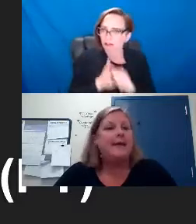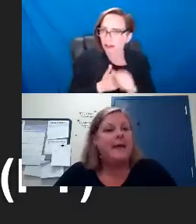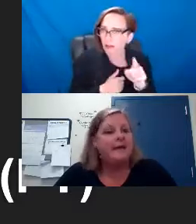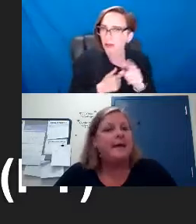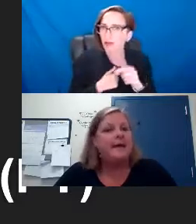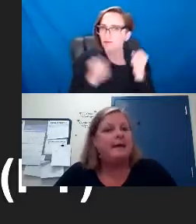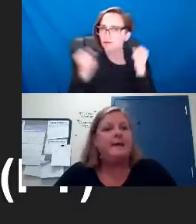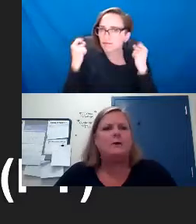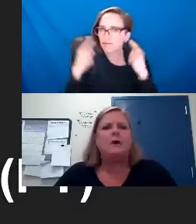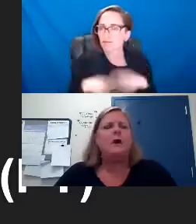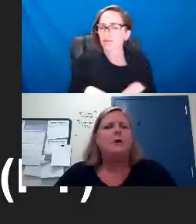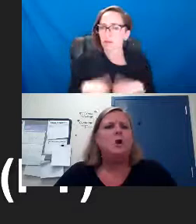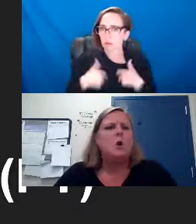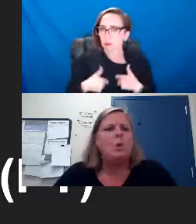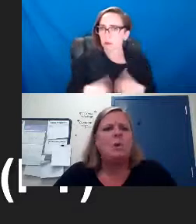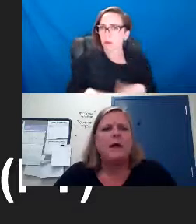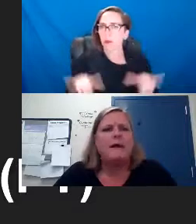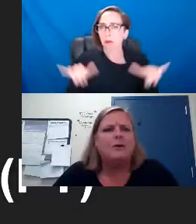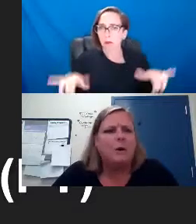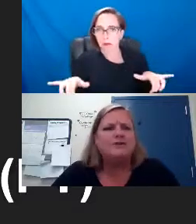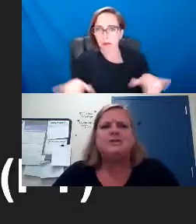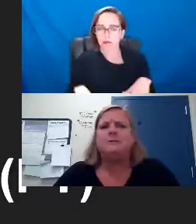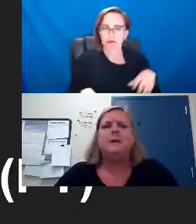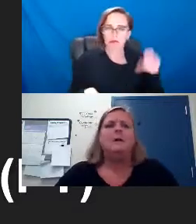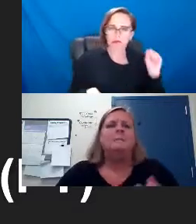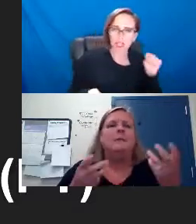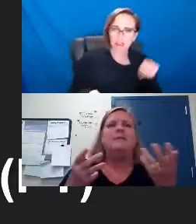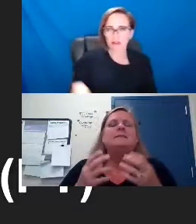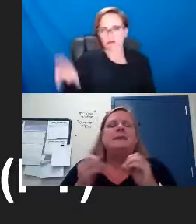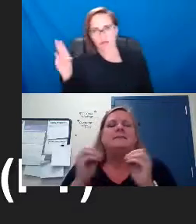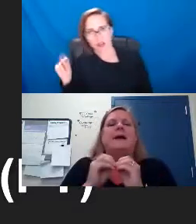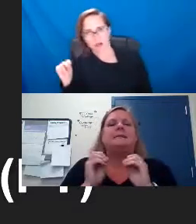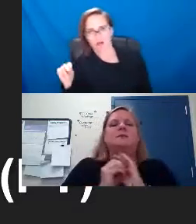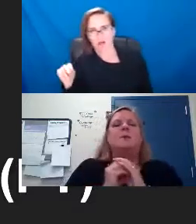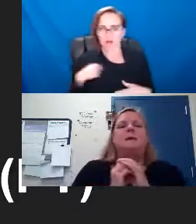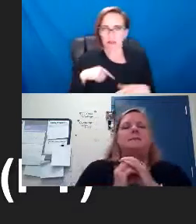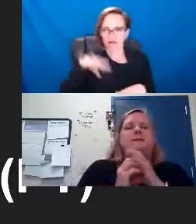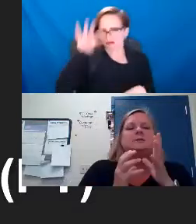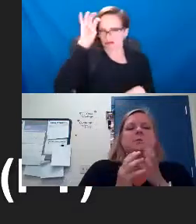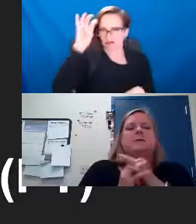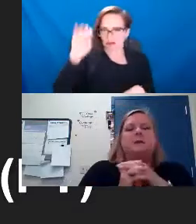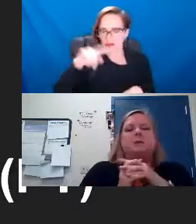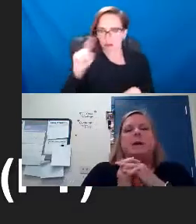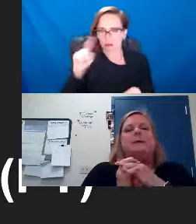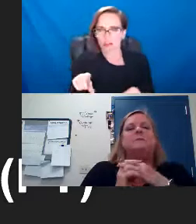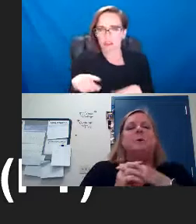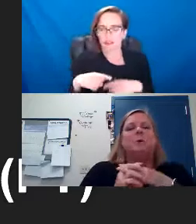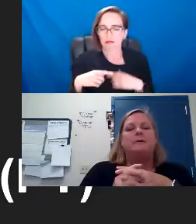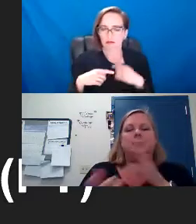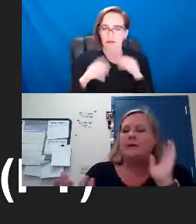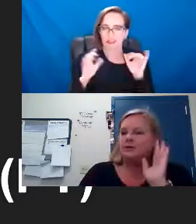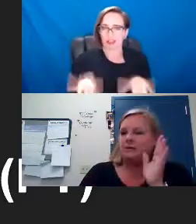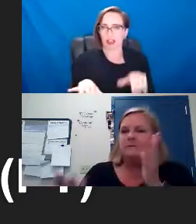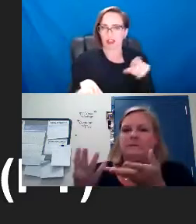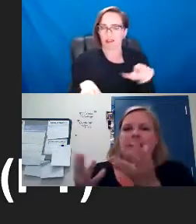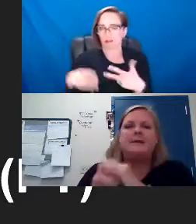feedback. Hey, yeah, I get that. Or no, or I have a question. Things like that. So it's really a great mode